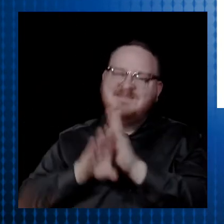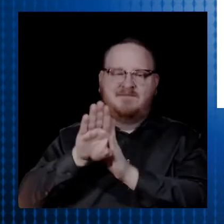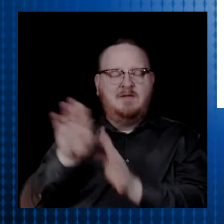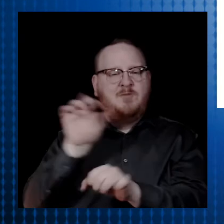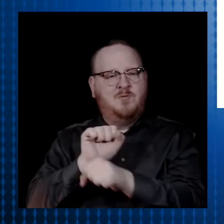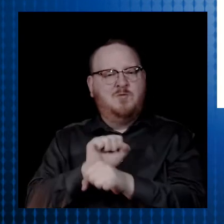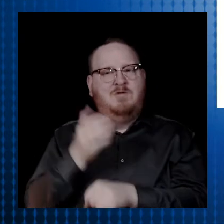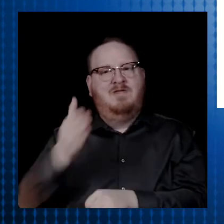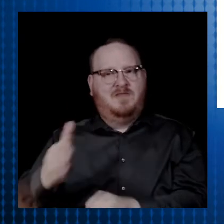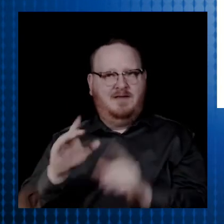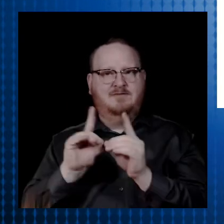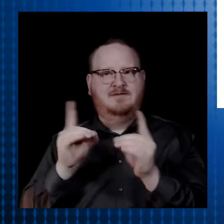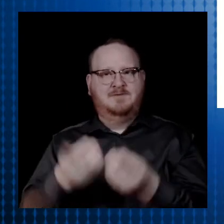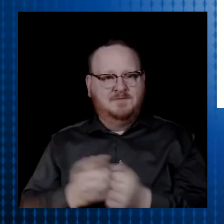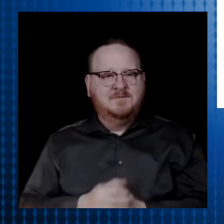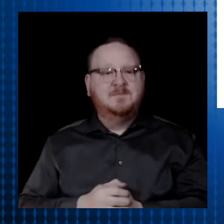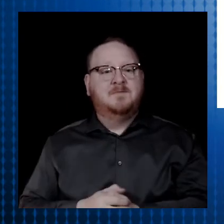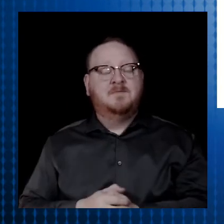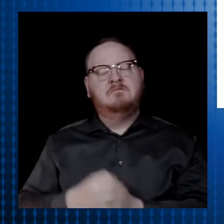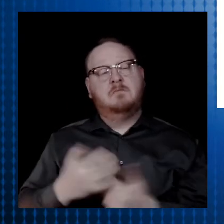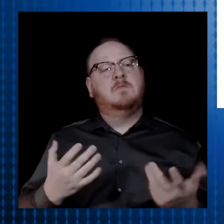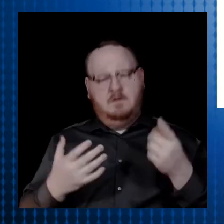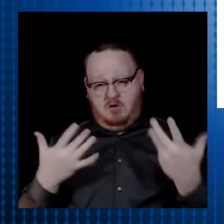the district. She says Flint is a